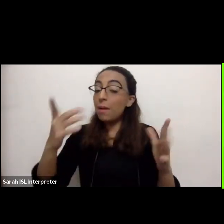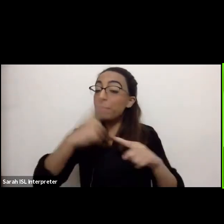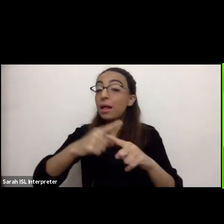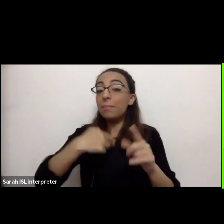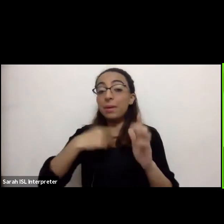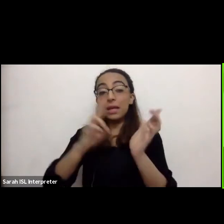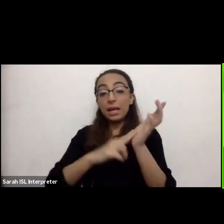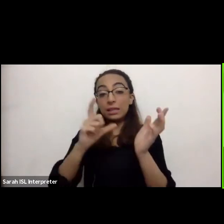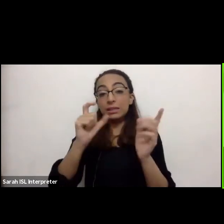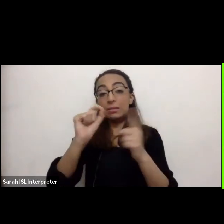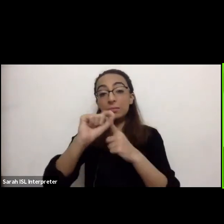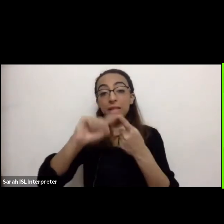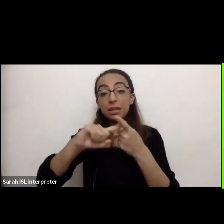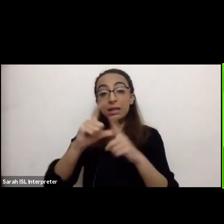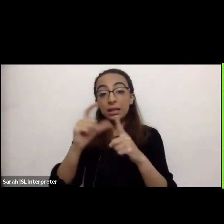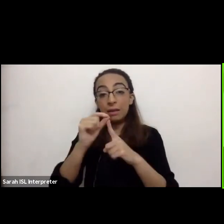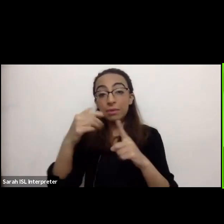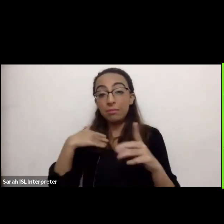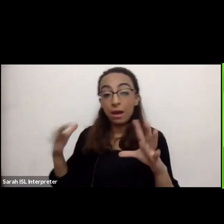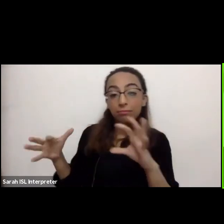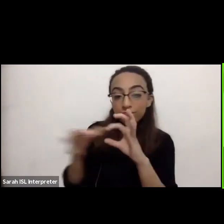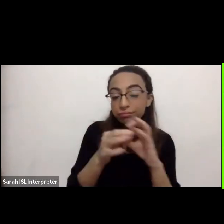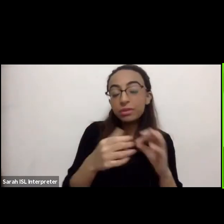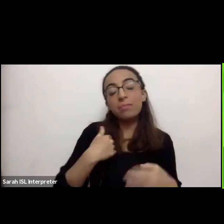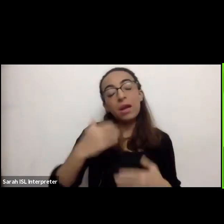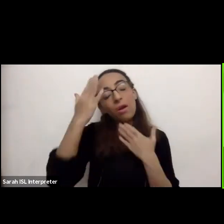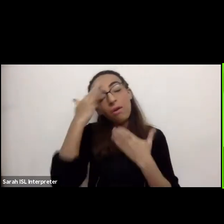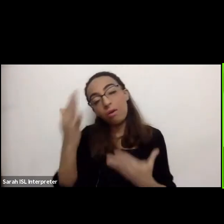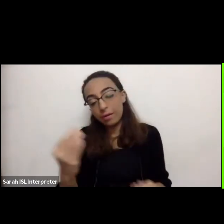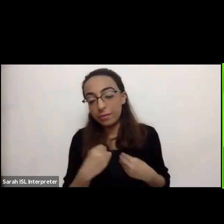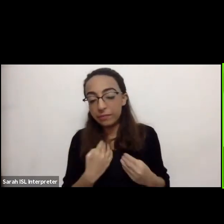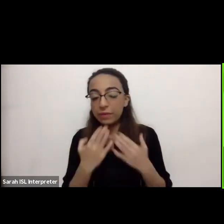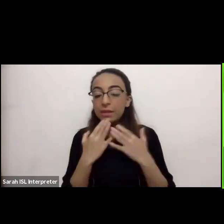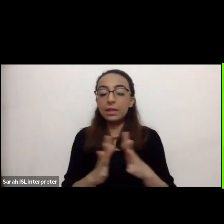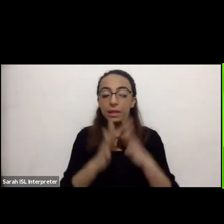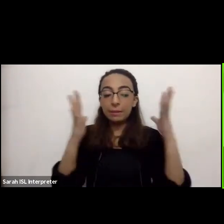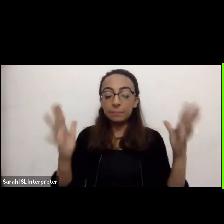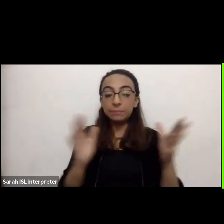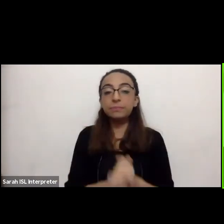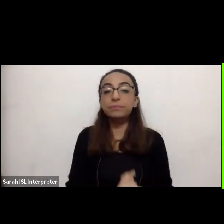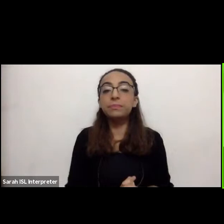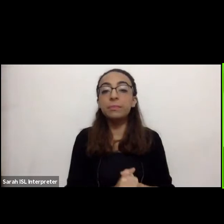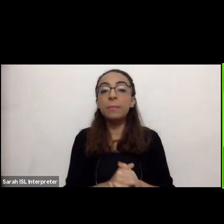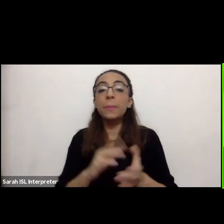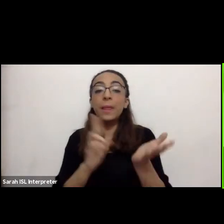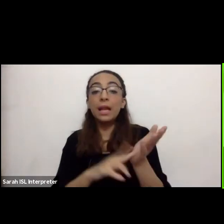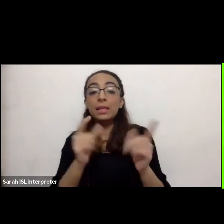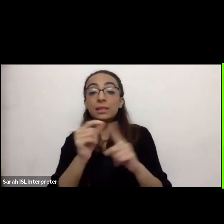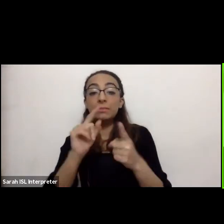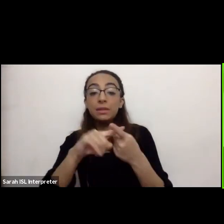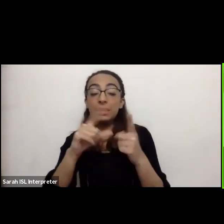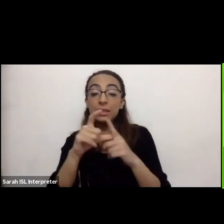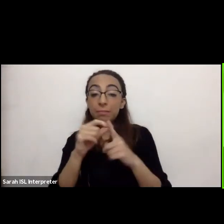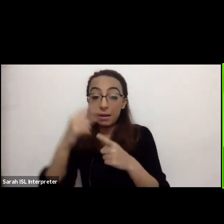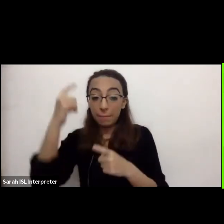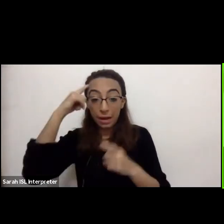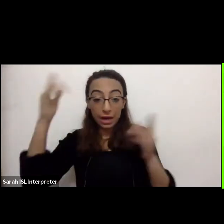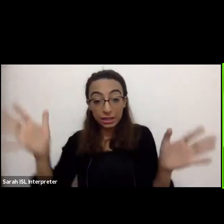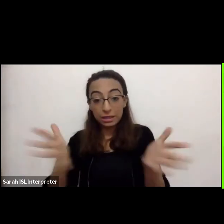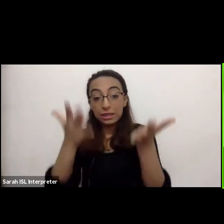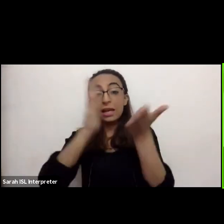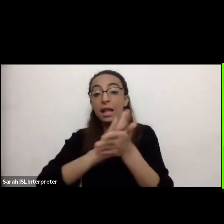NCPEDP for this important cause. The NCPEDP Mindtree Helen Keller Award